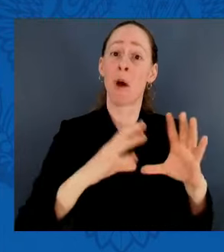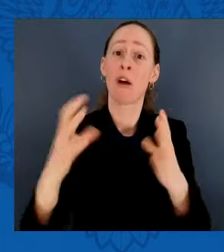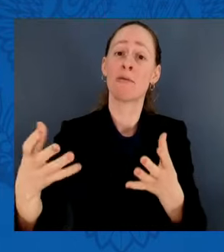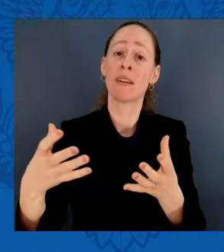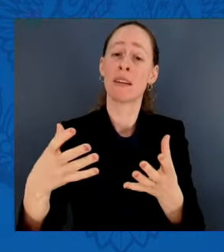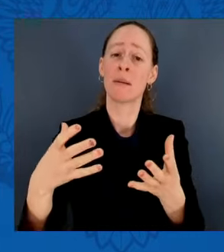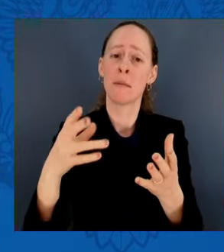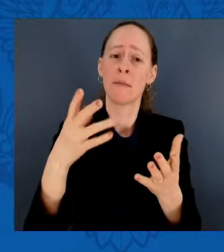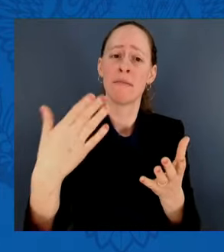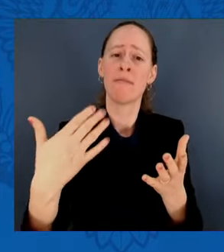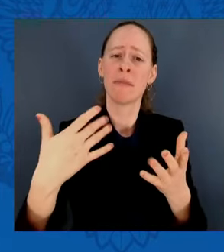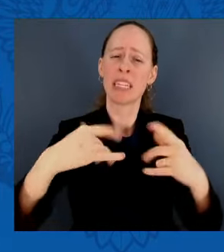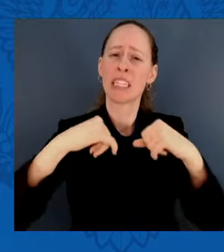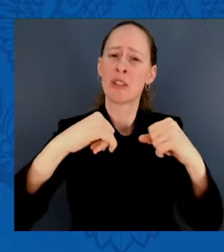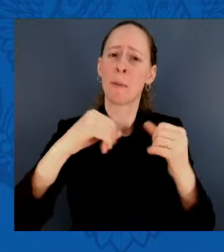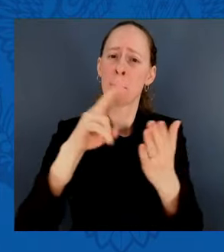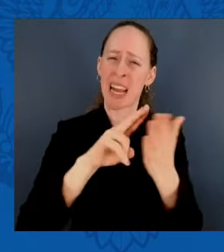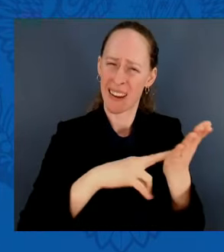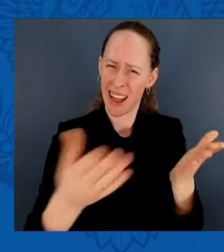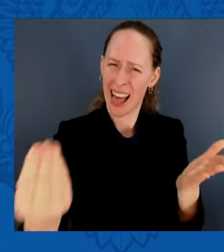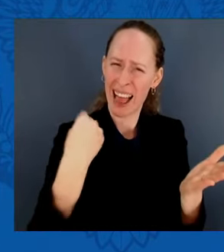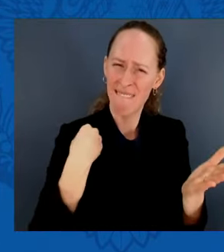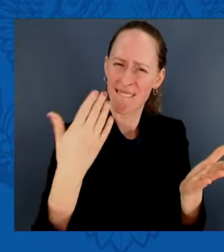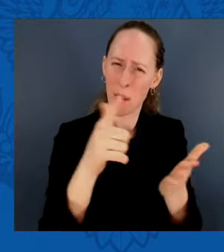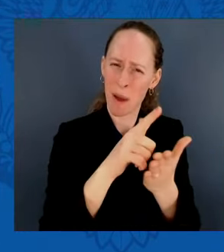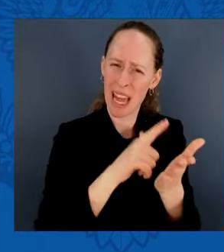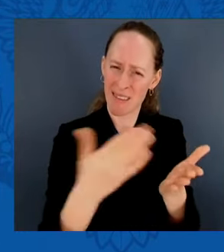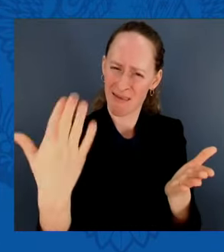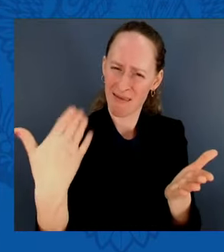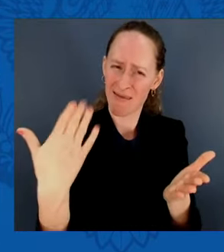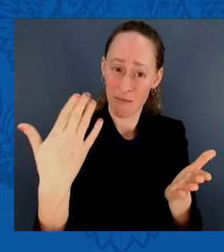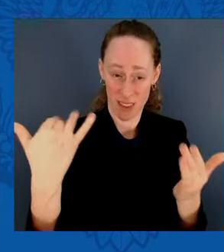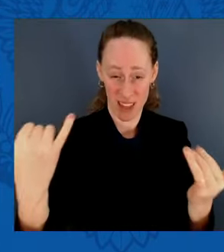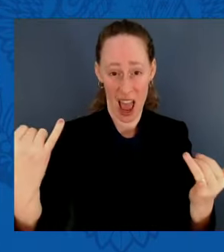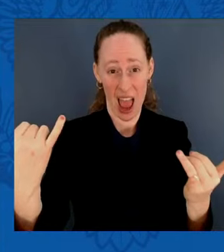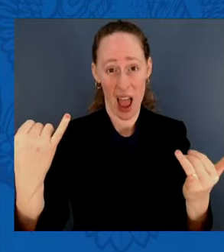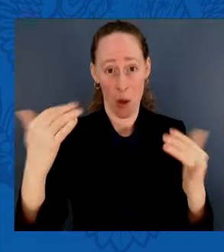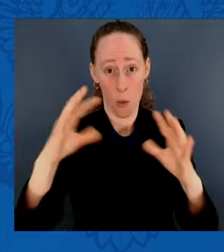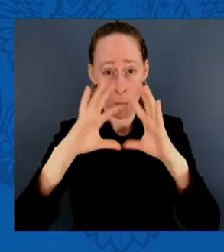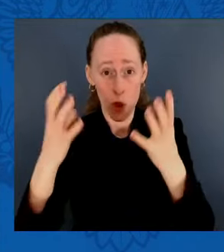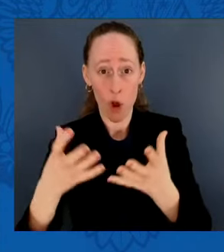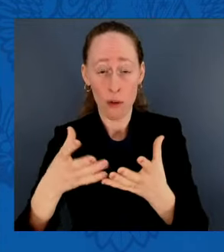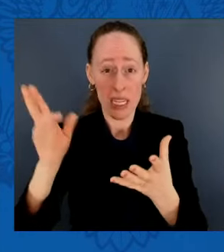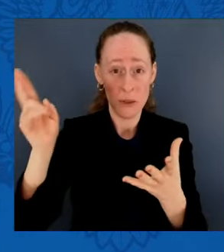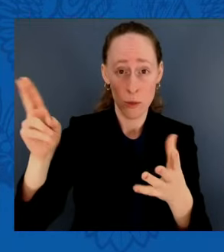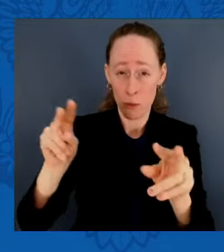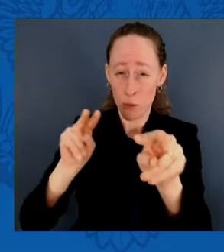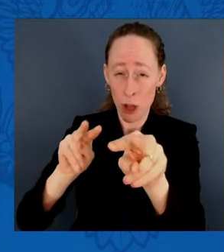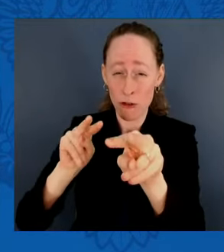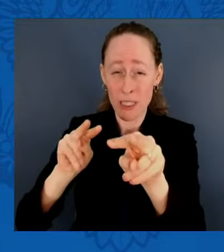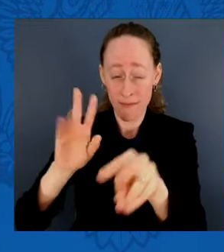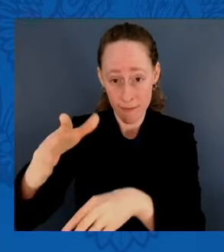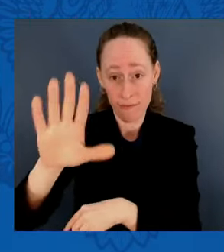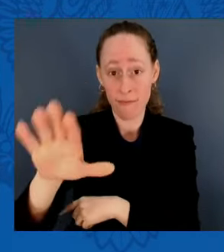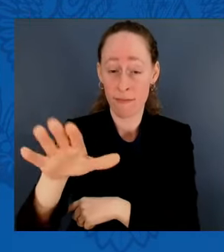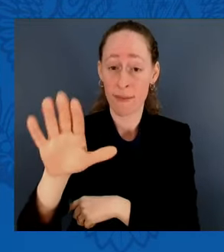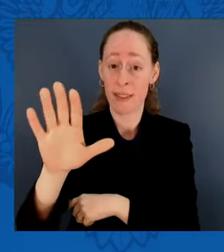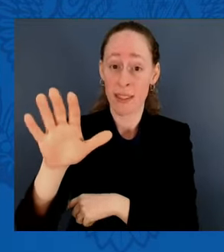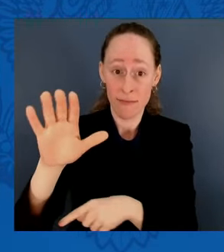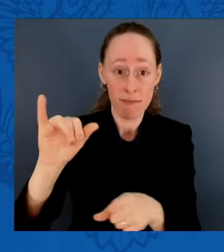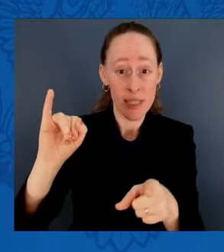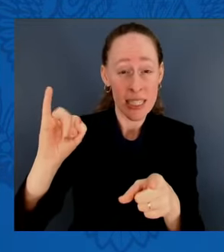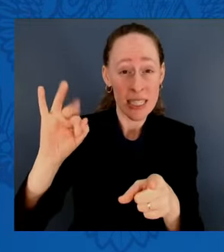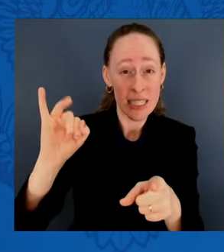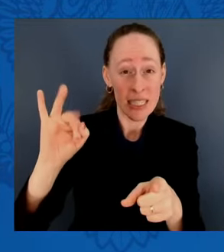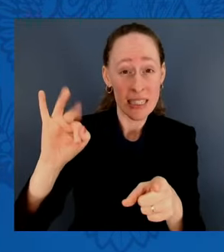States walks away, it will put Ukraine at risk. Europe is at risk. The free world will be at risk, emboldening